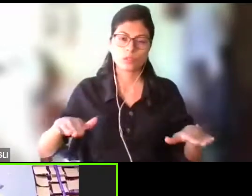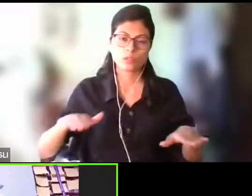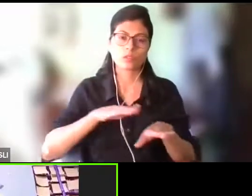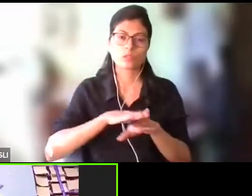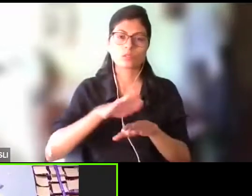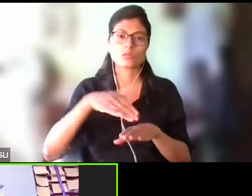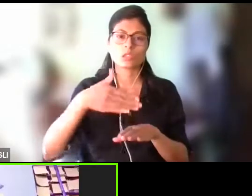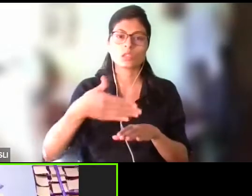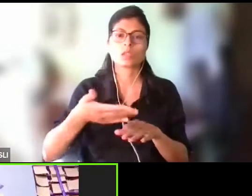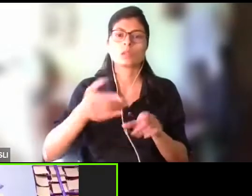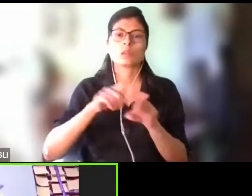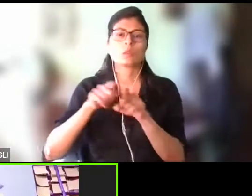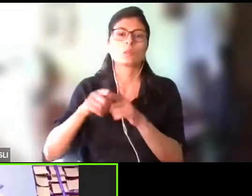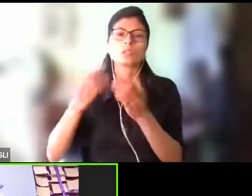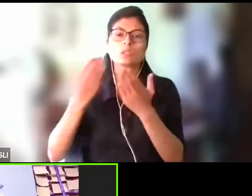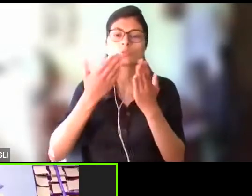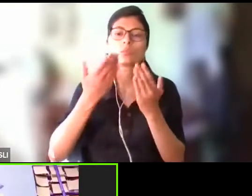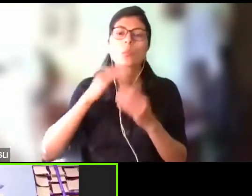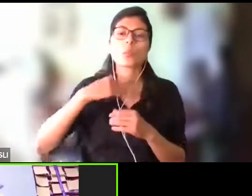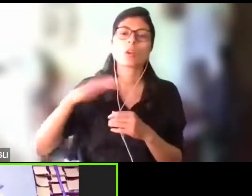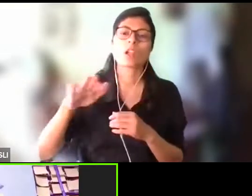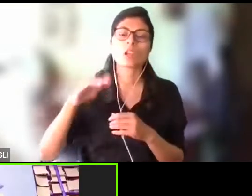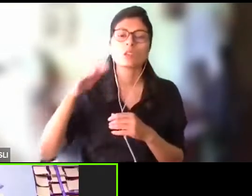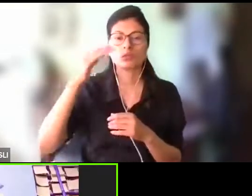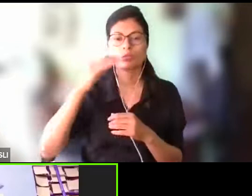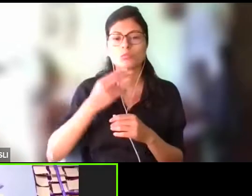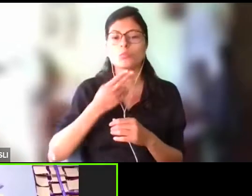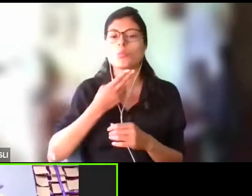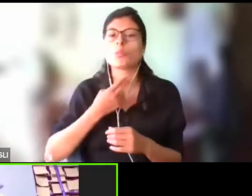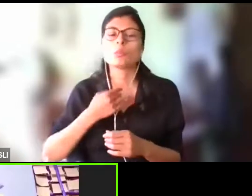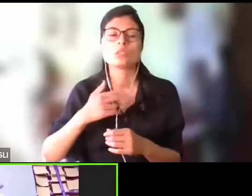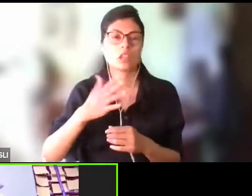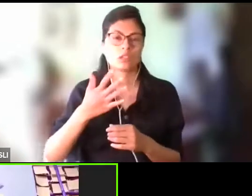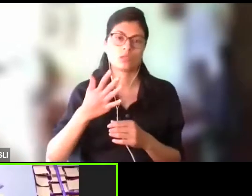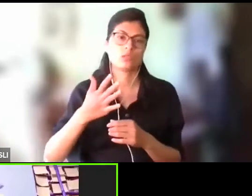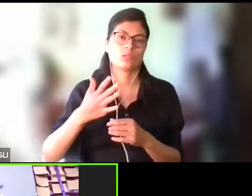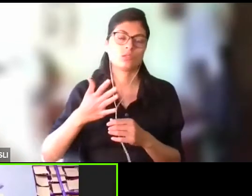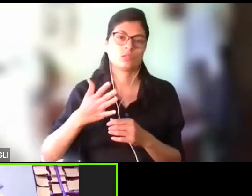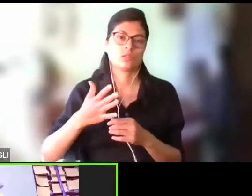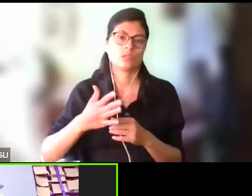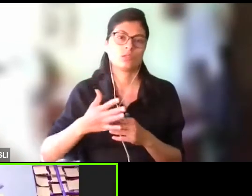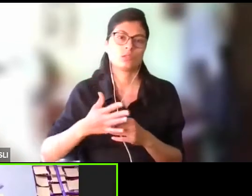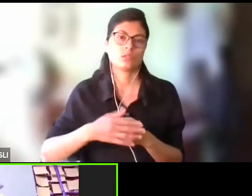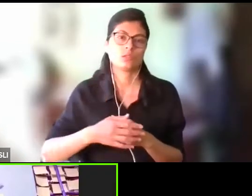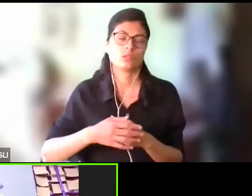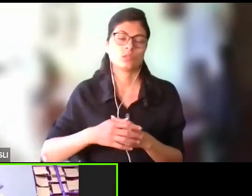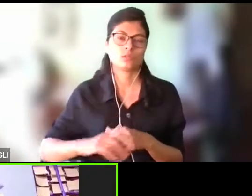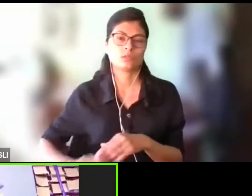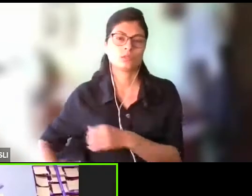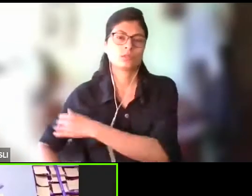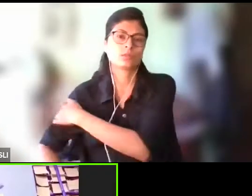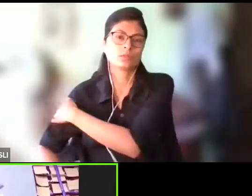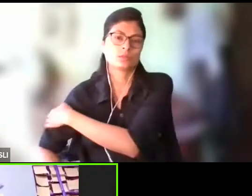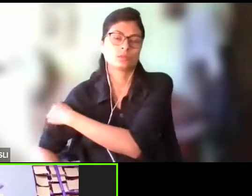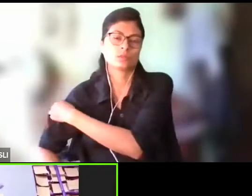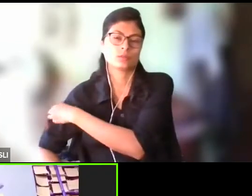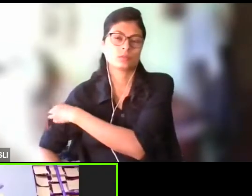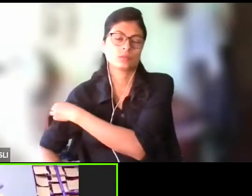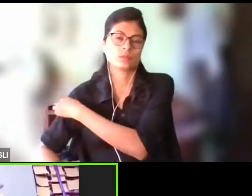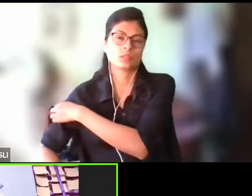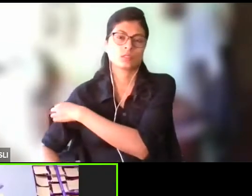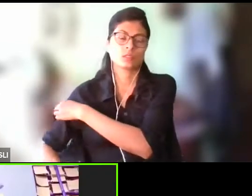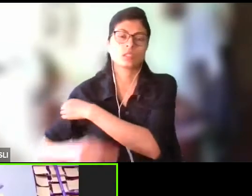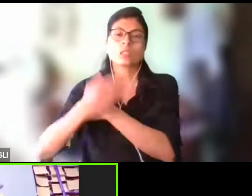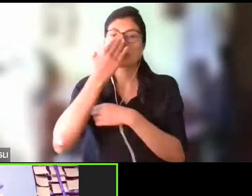that was seen going to school, there are cases of children that were raped because they were going to school. There are cases